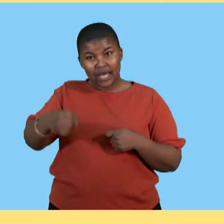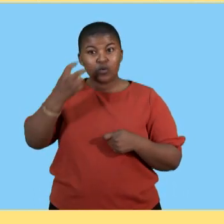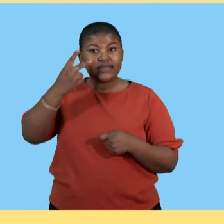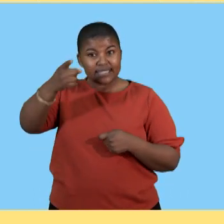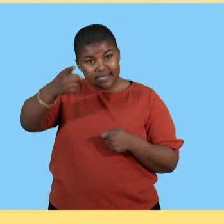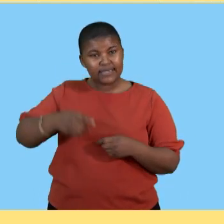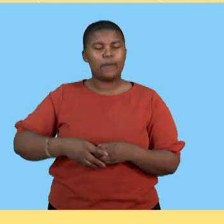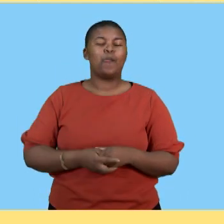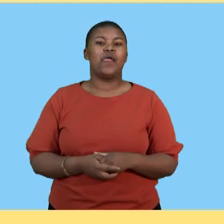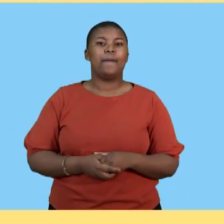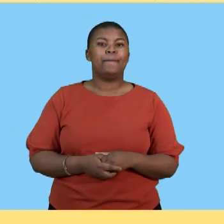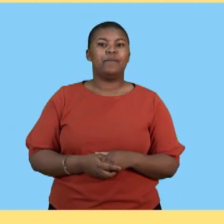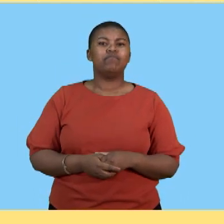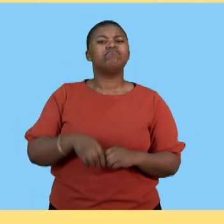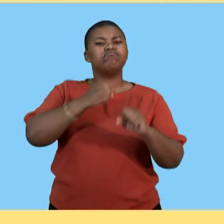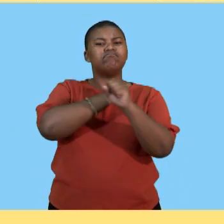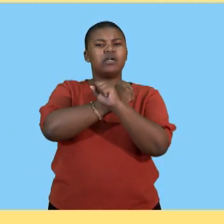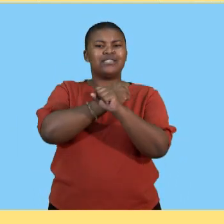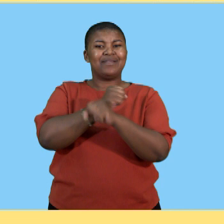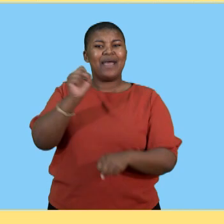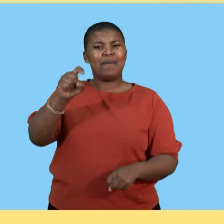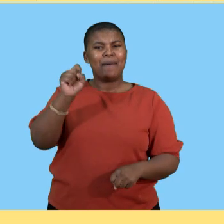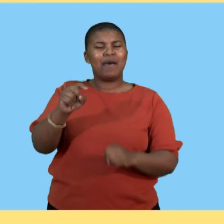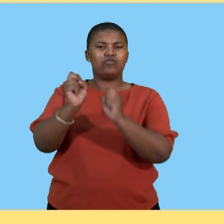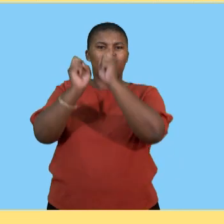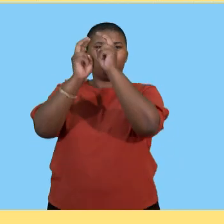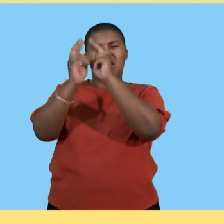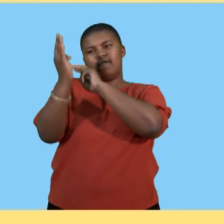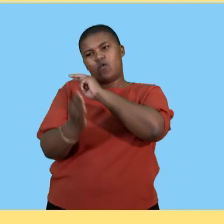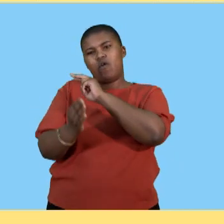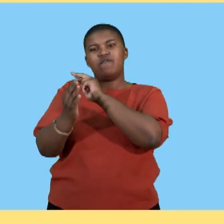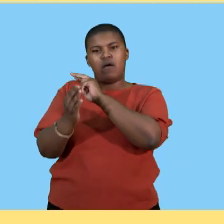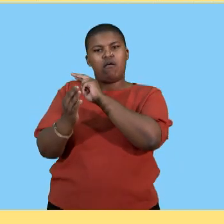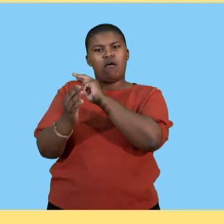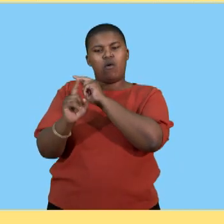460,000. We multiply that by 12%.